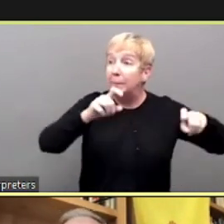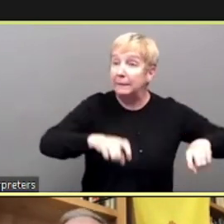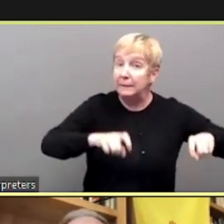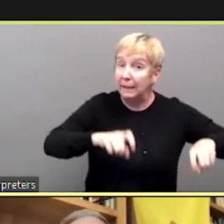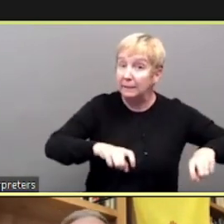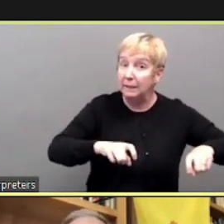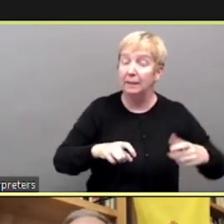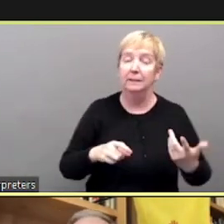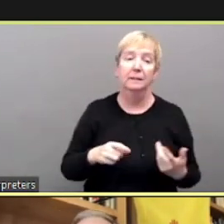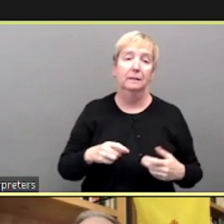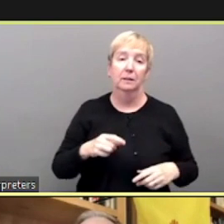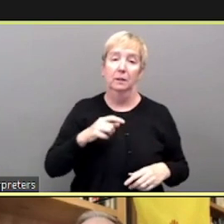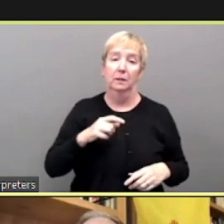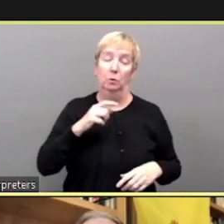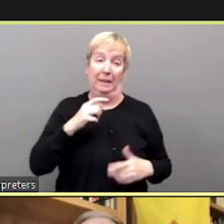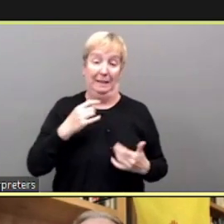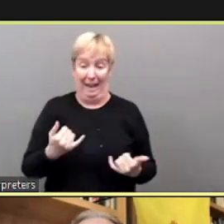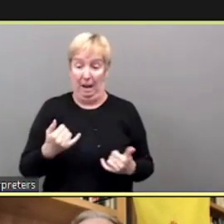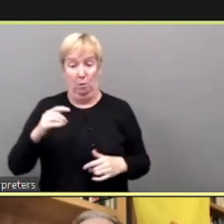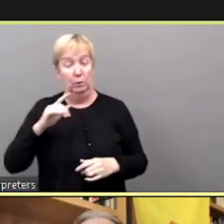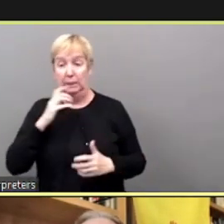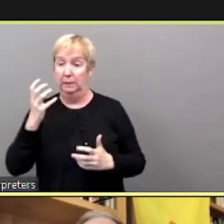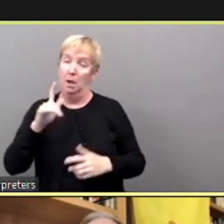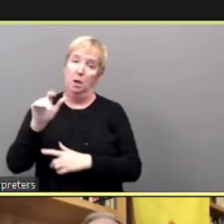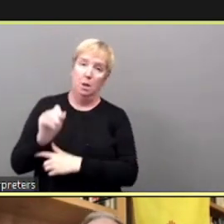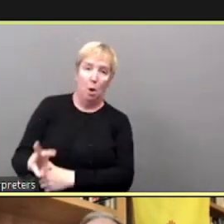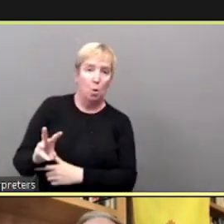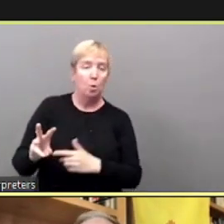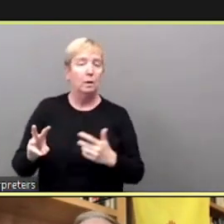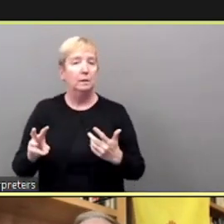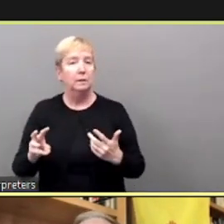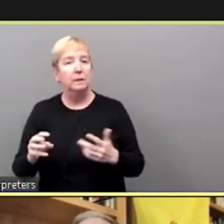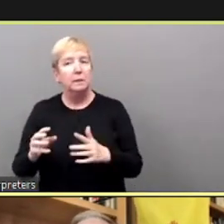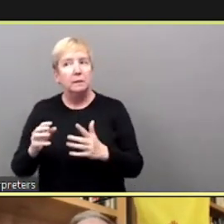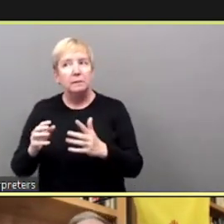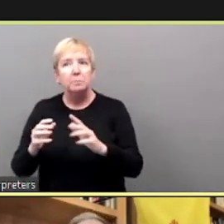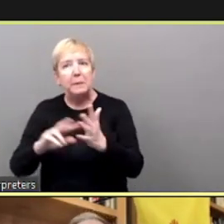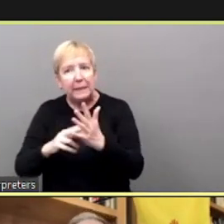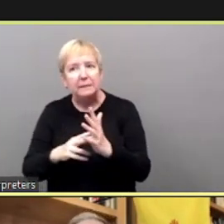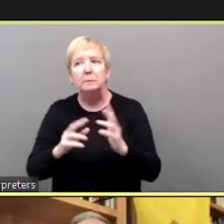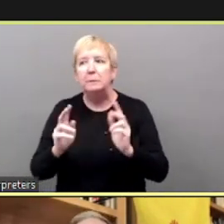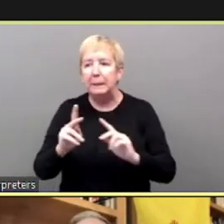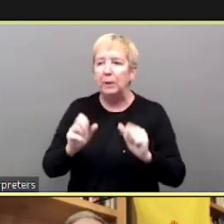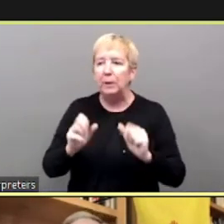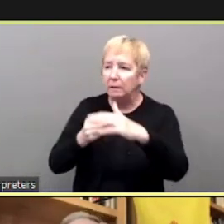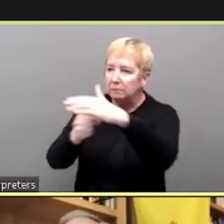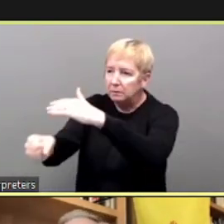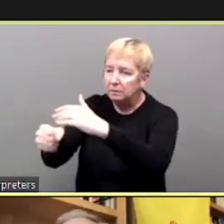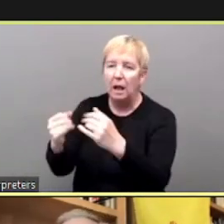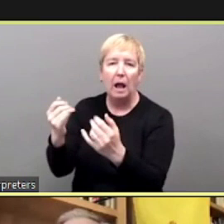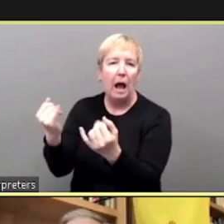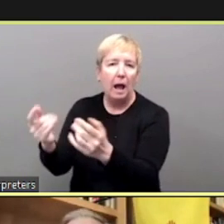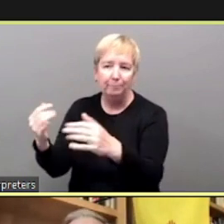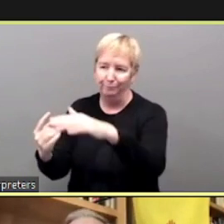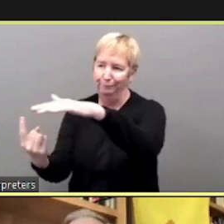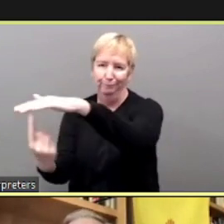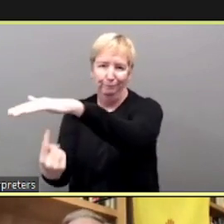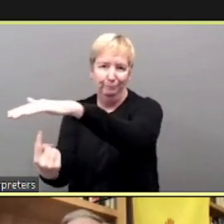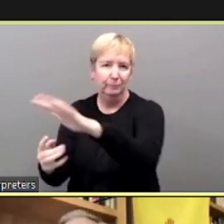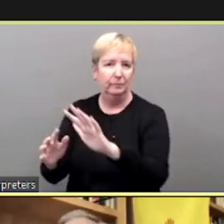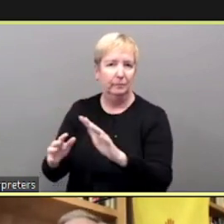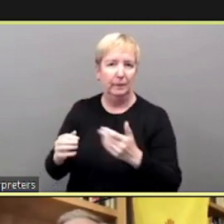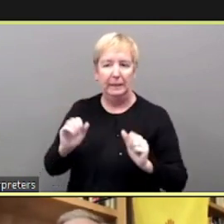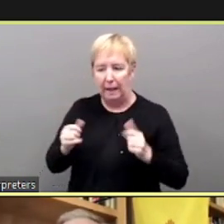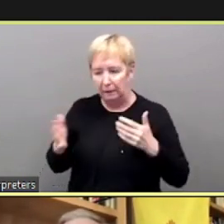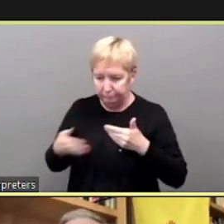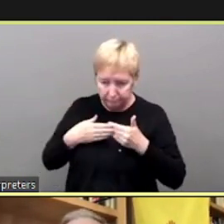all-time low is really good news, because that means we can reach out to people. They can isolate more quickly. We can reach their contacts, we can get